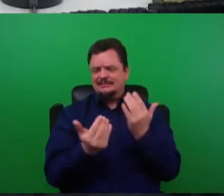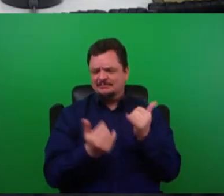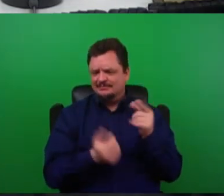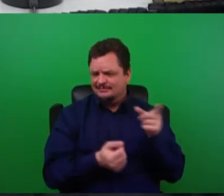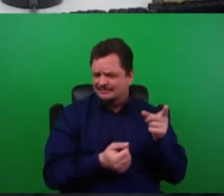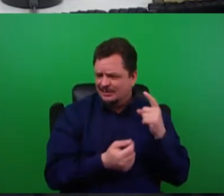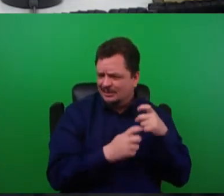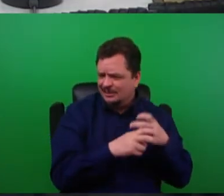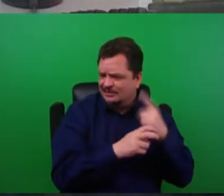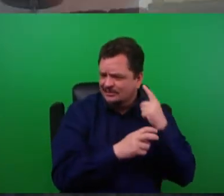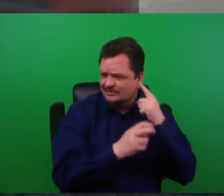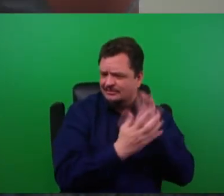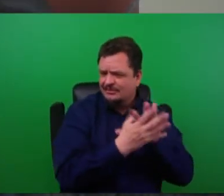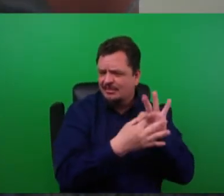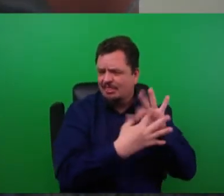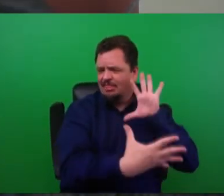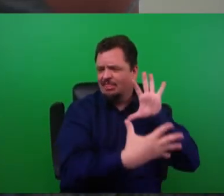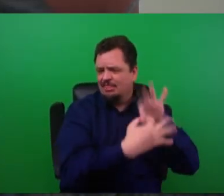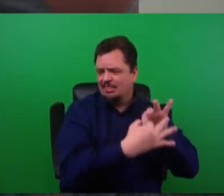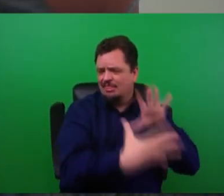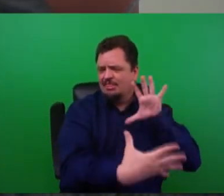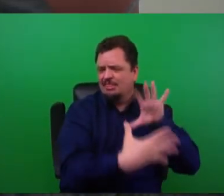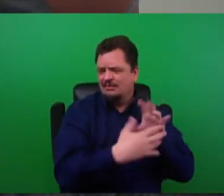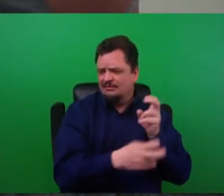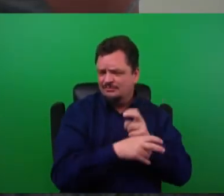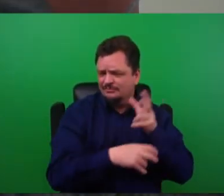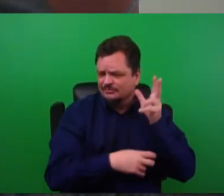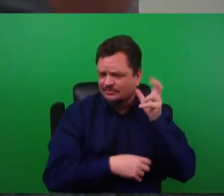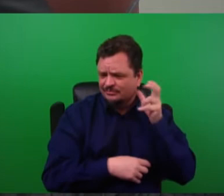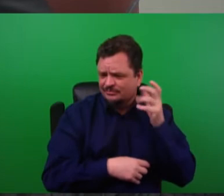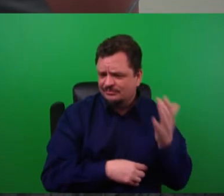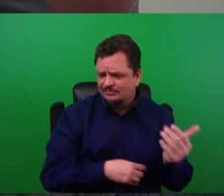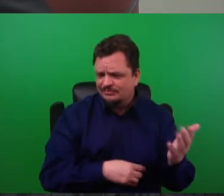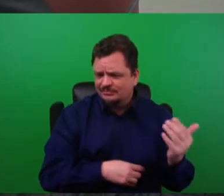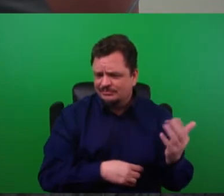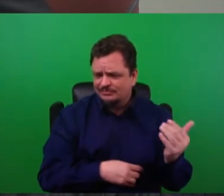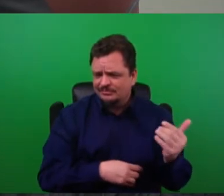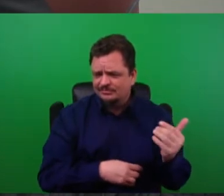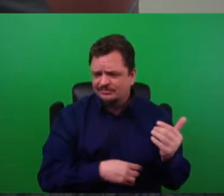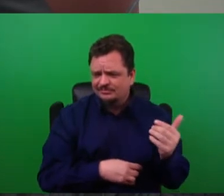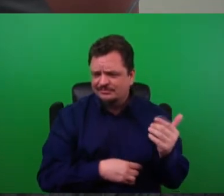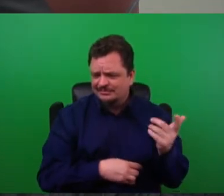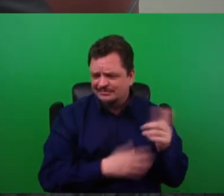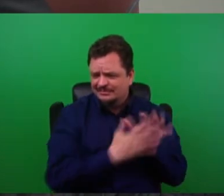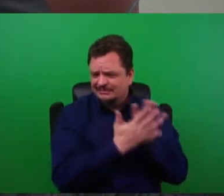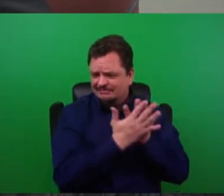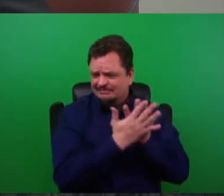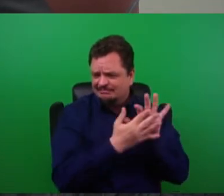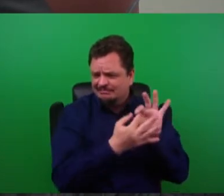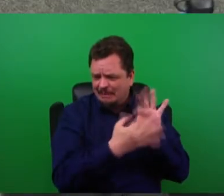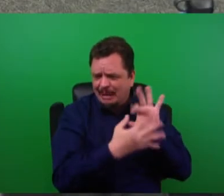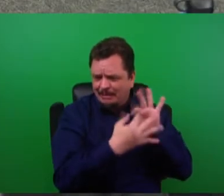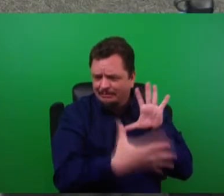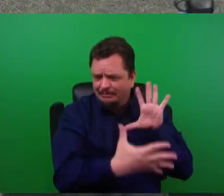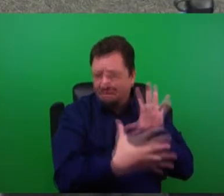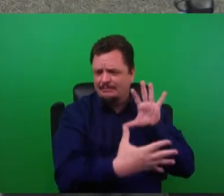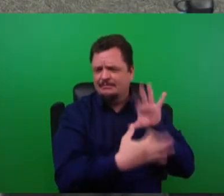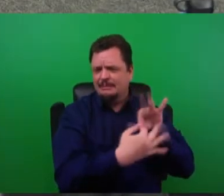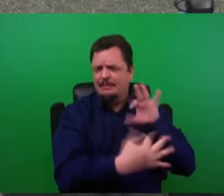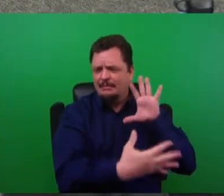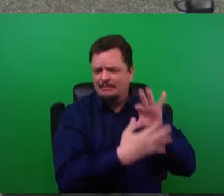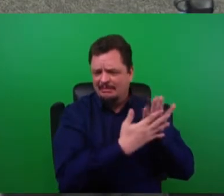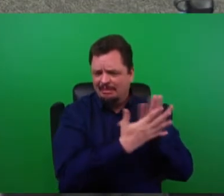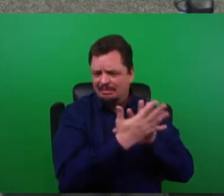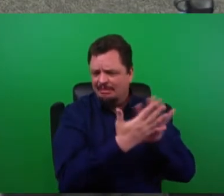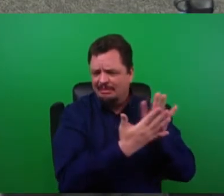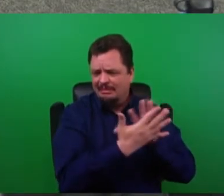panel. Yeah, and I would speculate, like Susan would, based on what the experts at the panel were saying. So I'm not an expert on how drugs are trafficked in